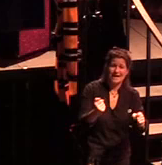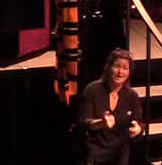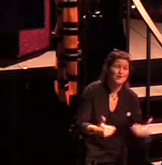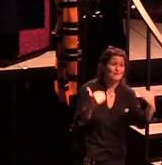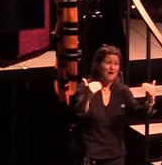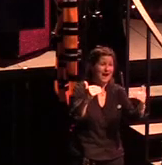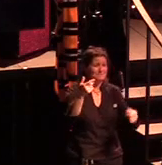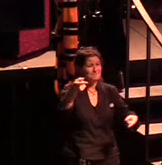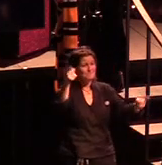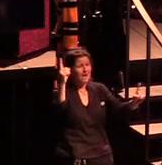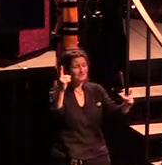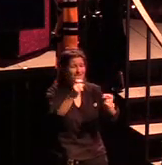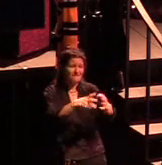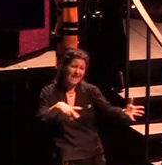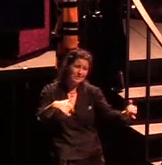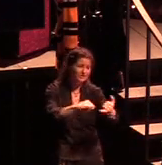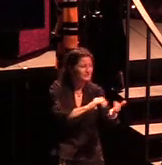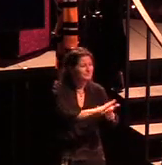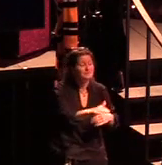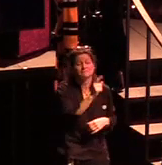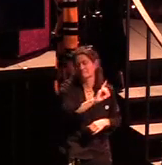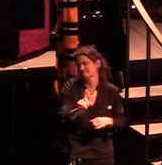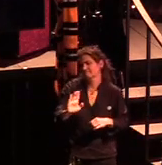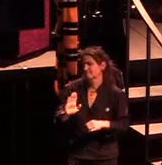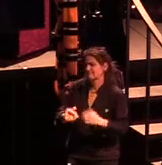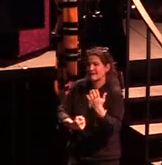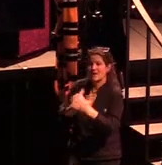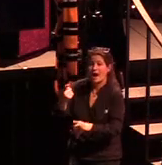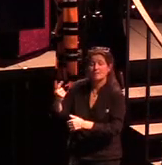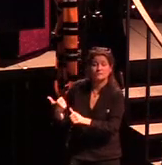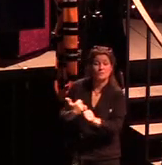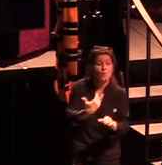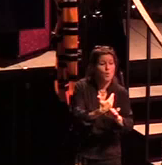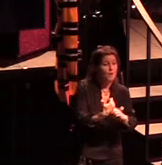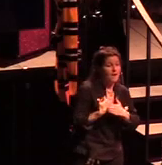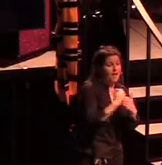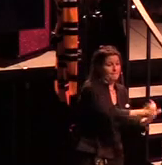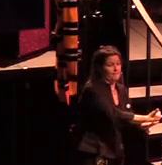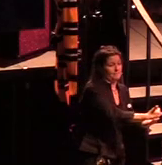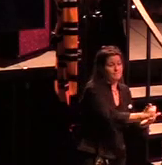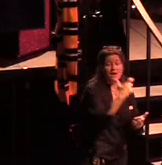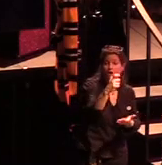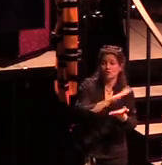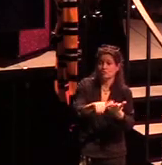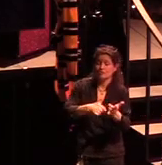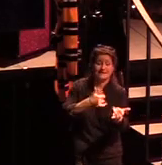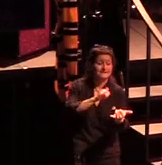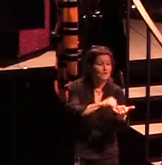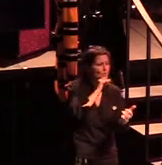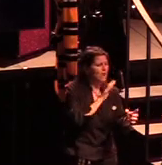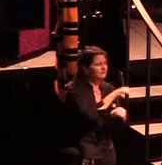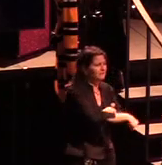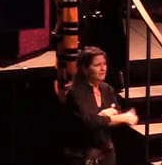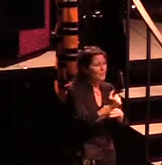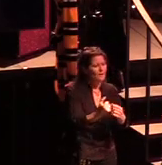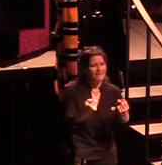it if that happens my support worker will help me and escape the sausage and Chris will take over with it with a